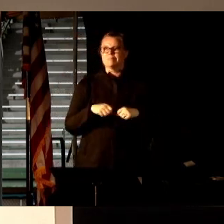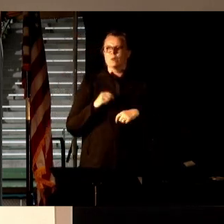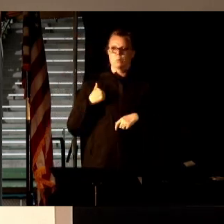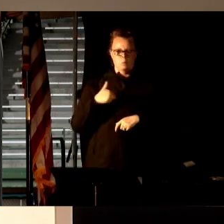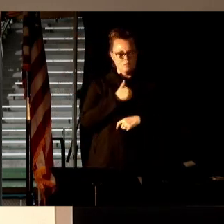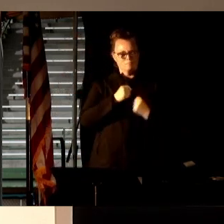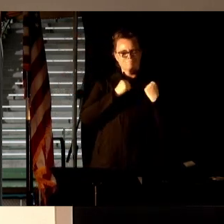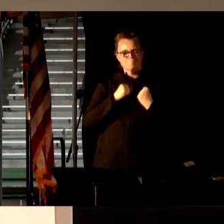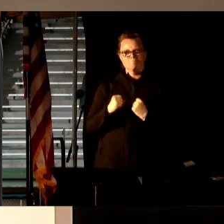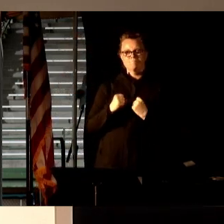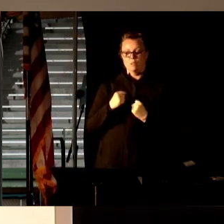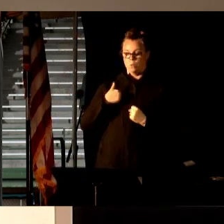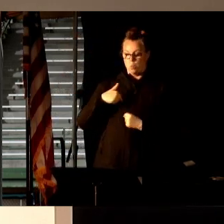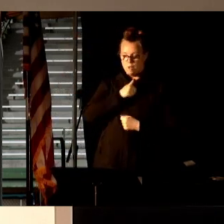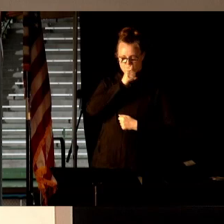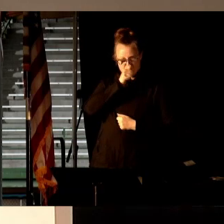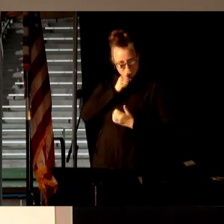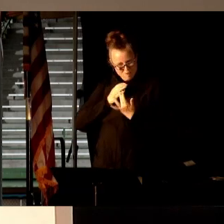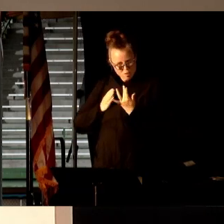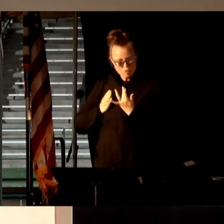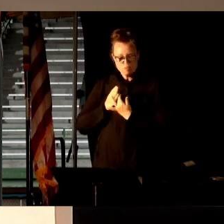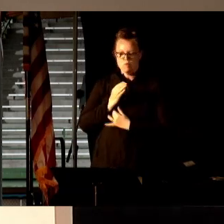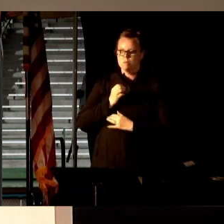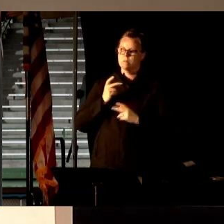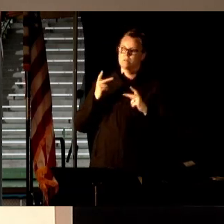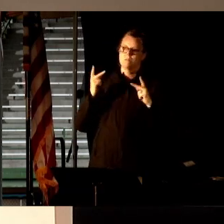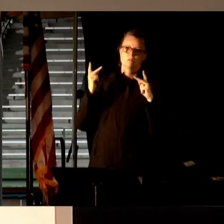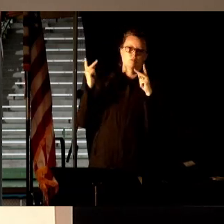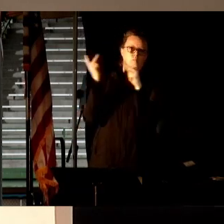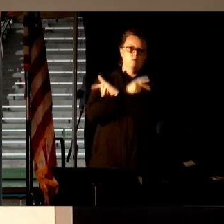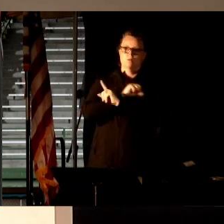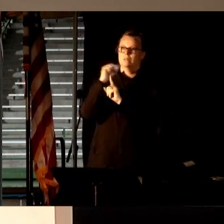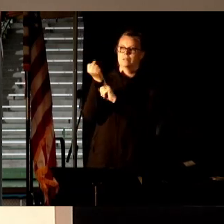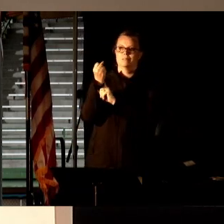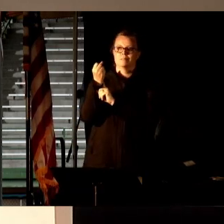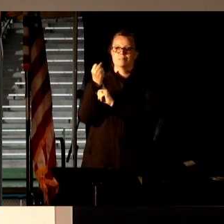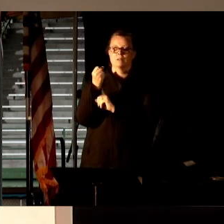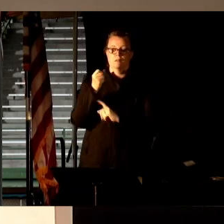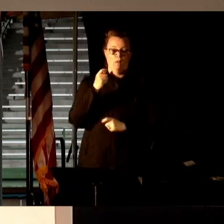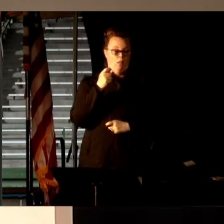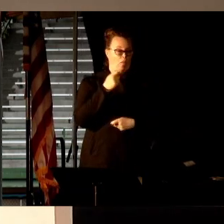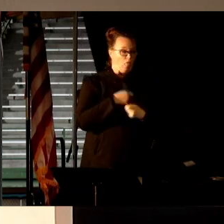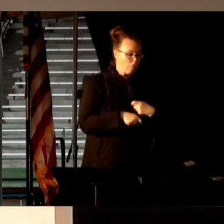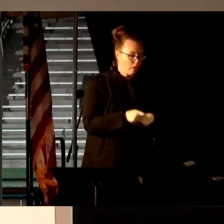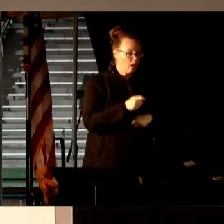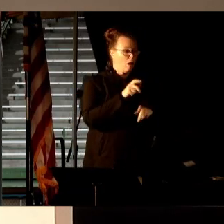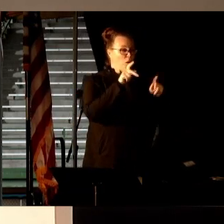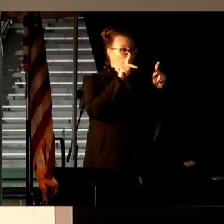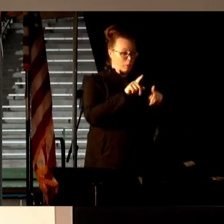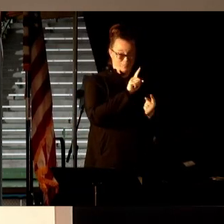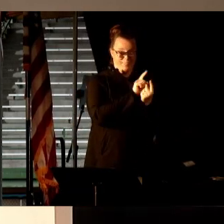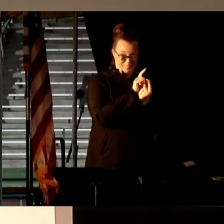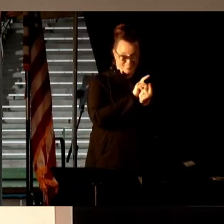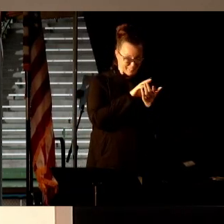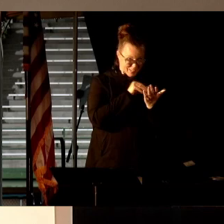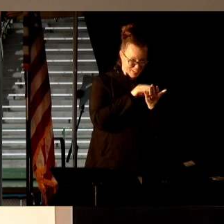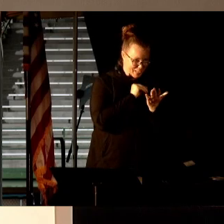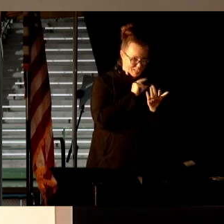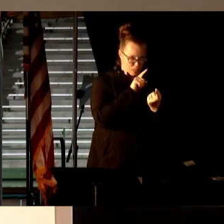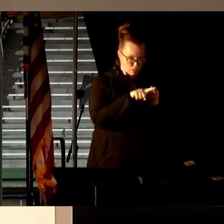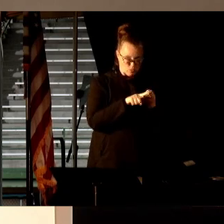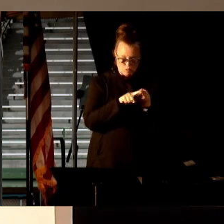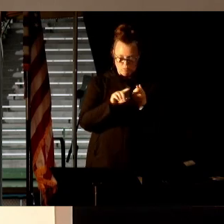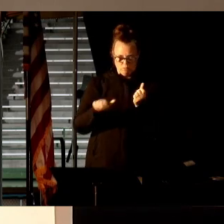We made it through what felt like rock bottom, an adjustment from in-person learning, seeing faces, emotions, and smiles, to